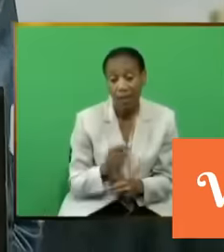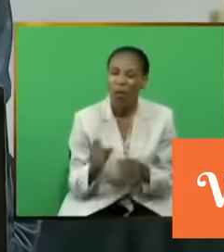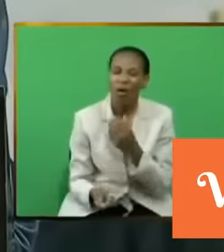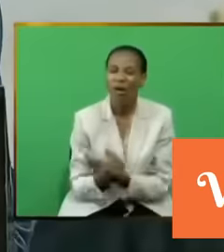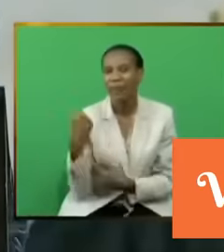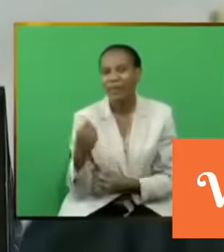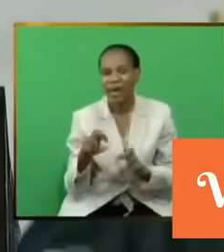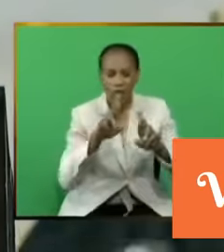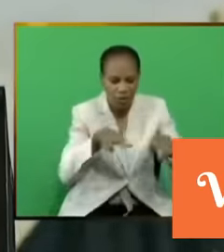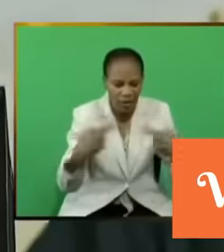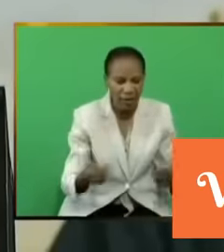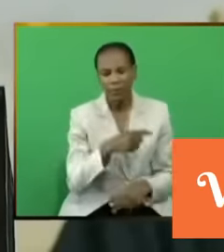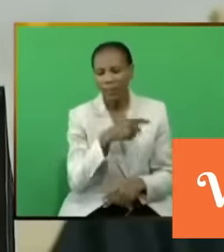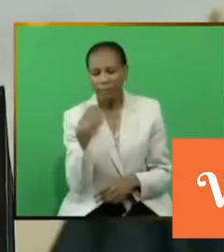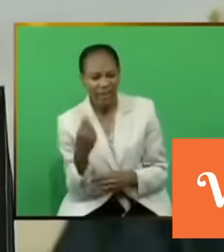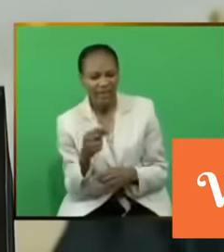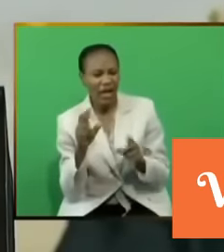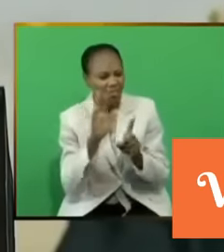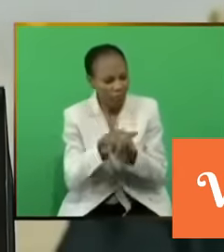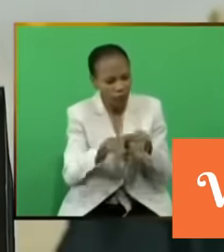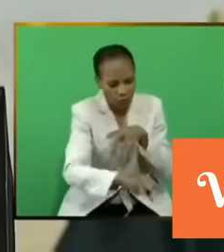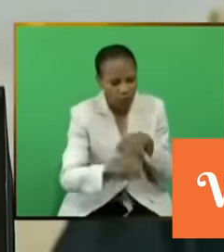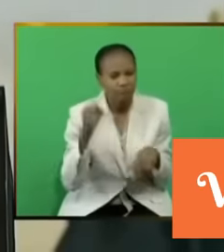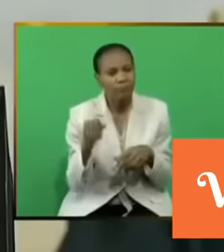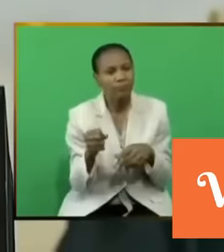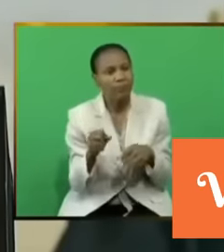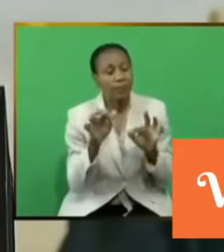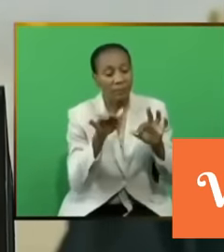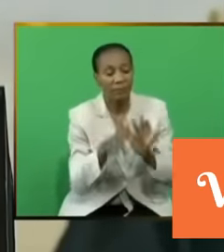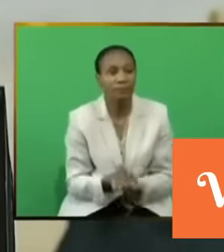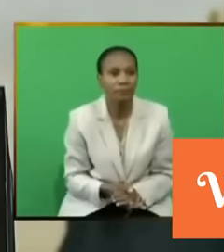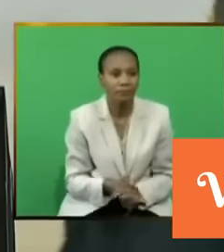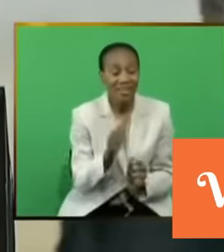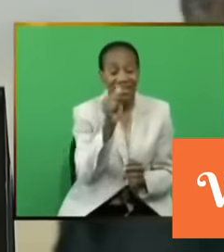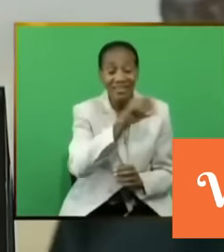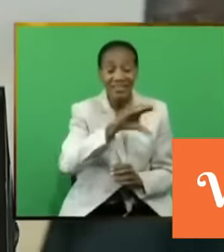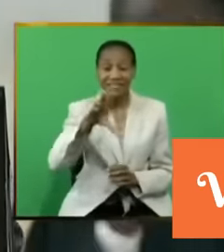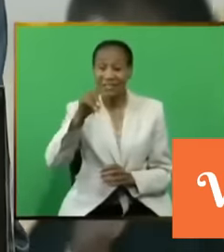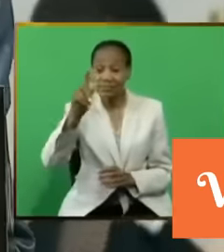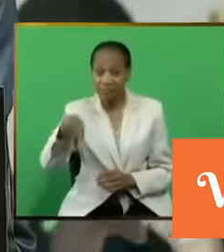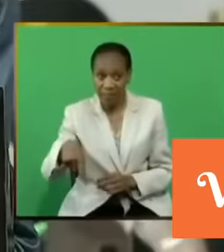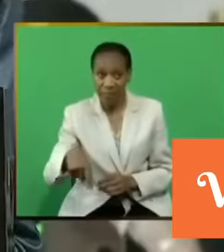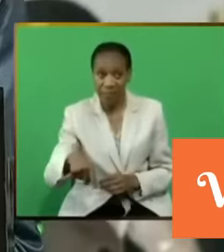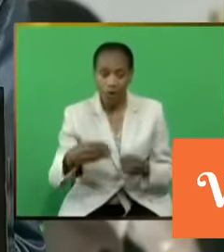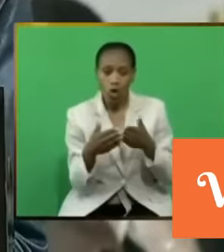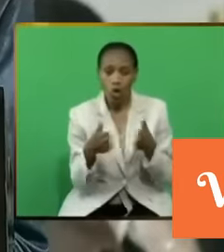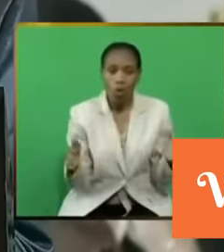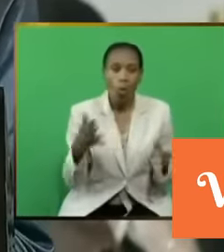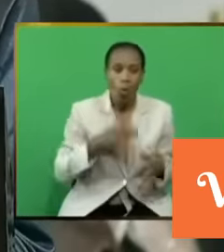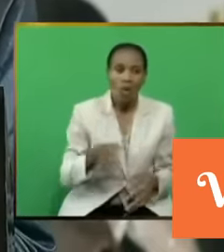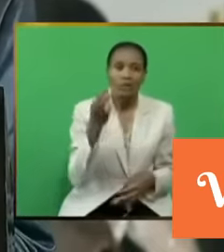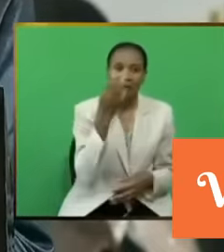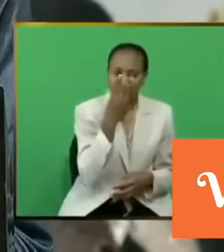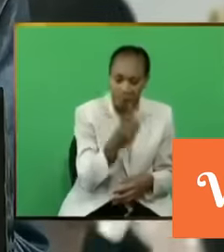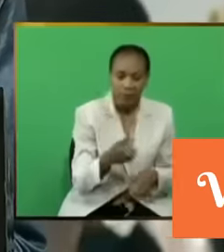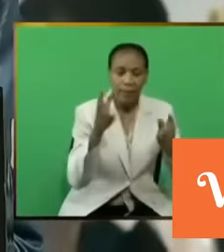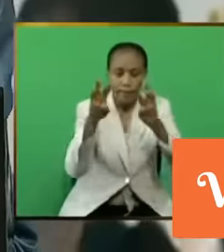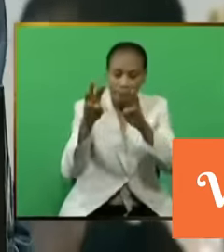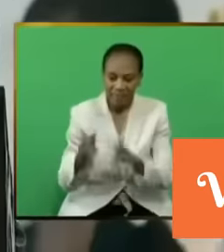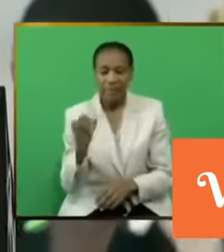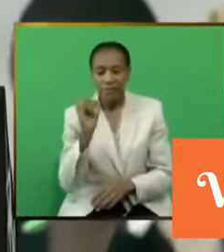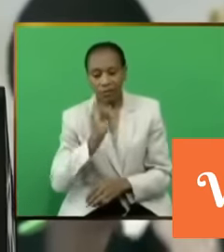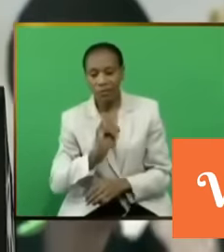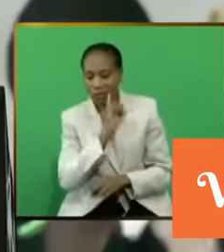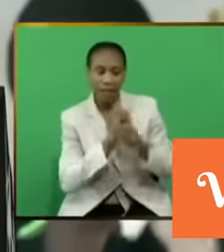included rape, murder, abductions, and beheadings. The ACDP longs to see peace between Israel